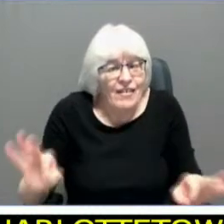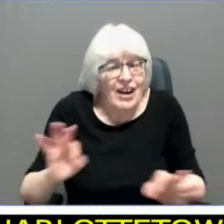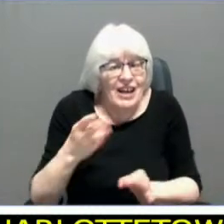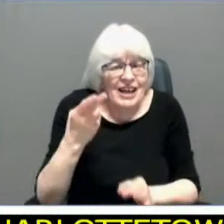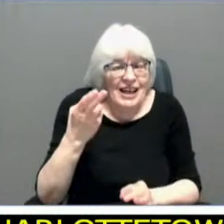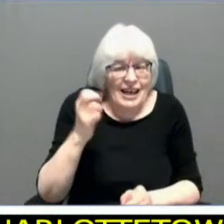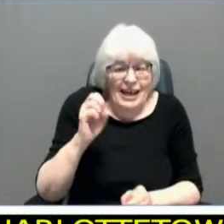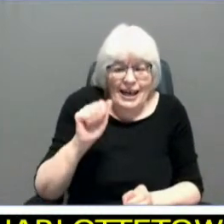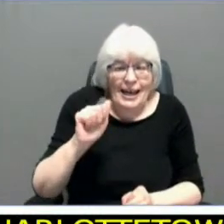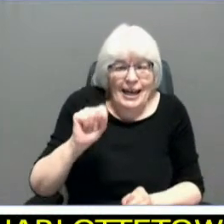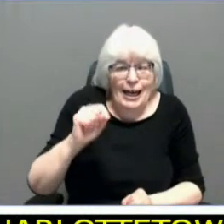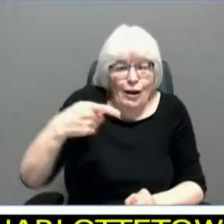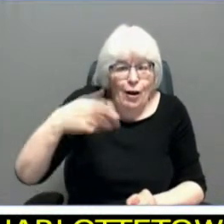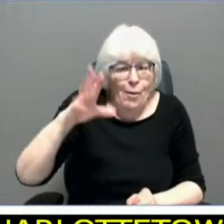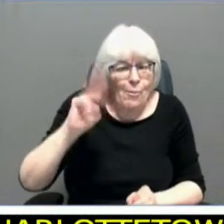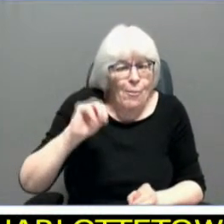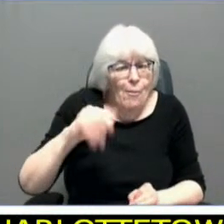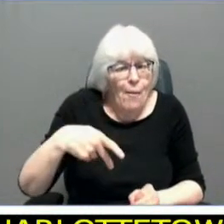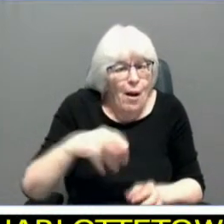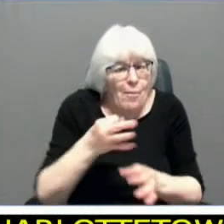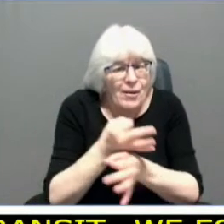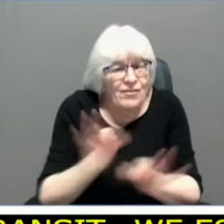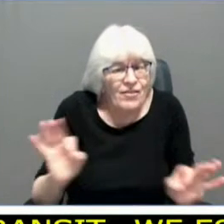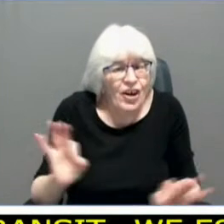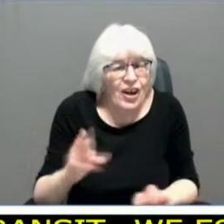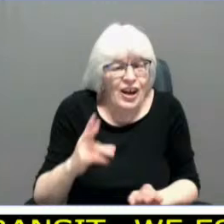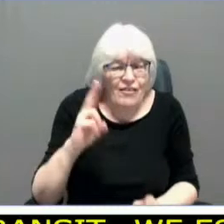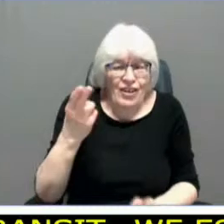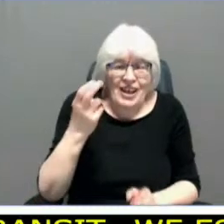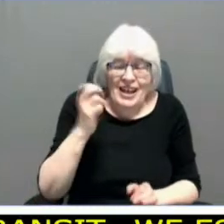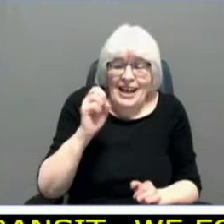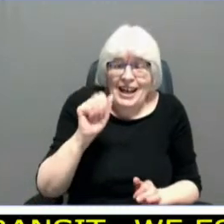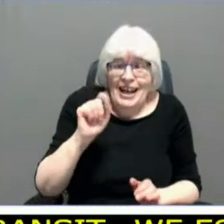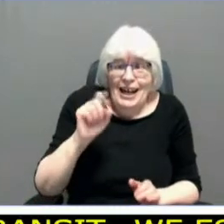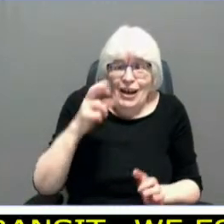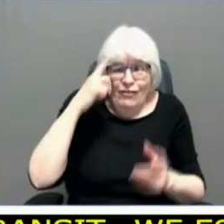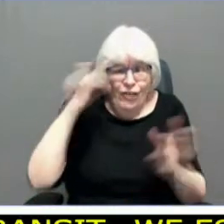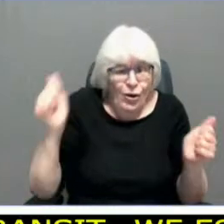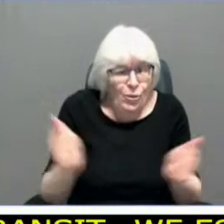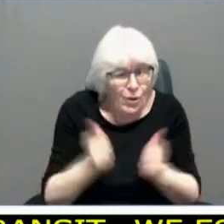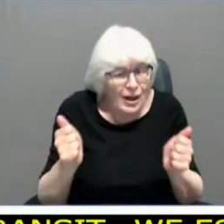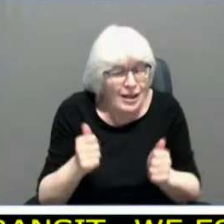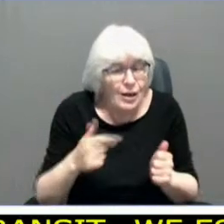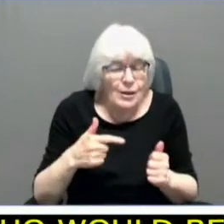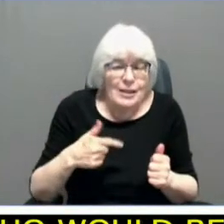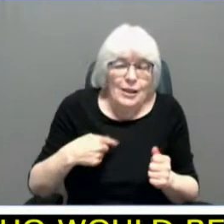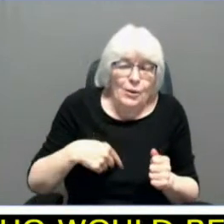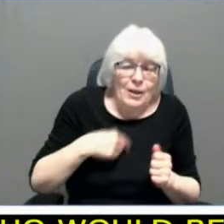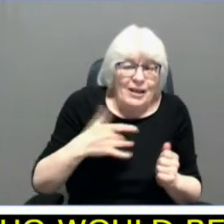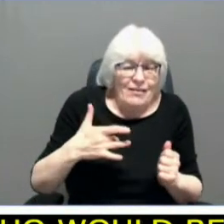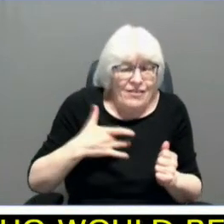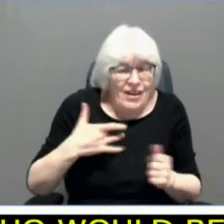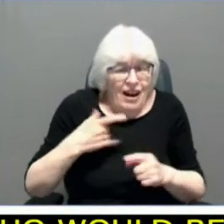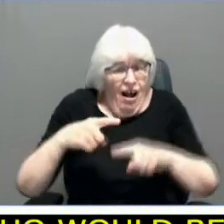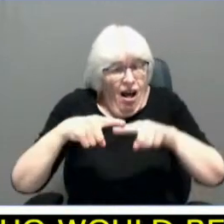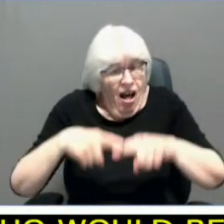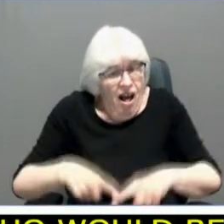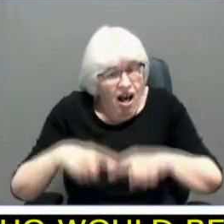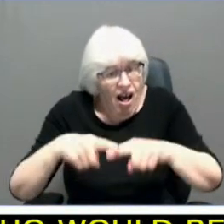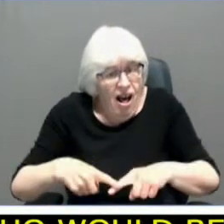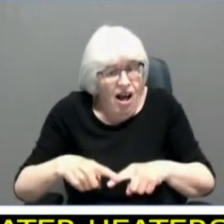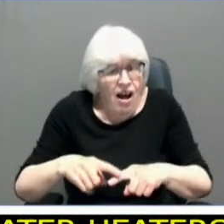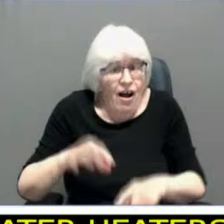winter, because we feel the best investment that we can make is to end the reliance on fossil fuels, which has the volatility that we're seeing.